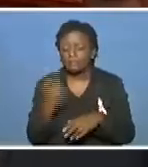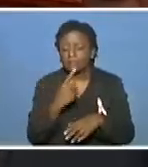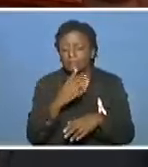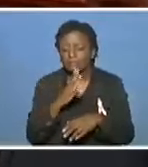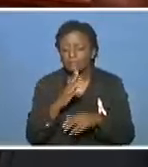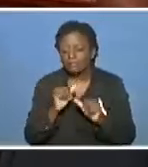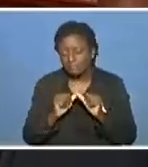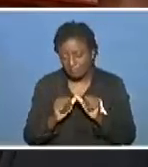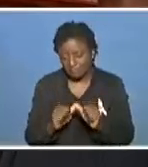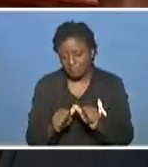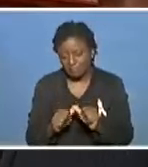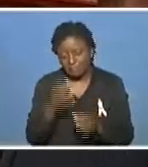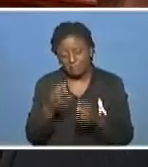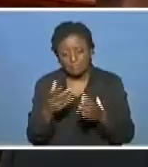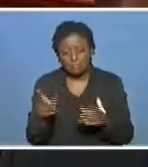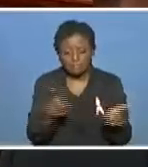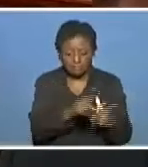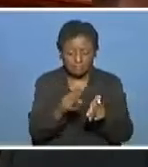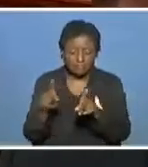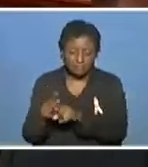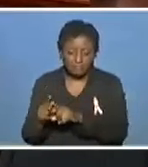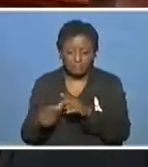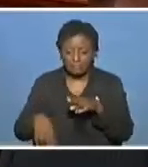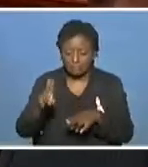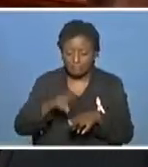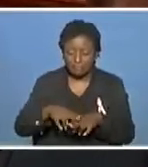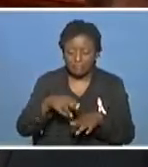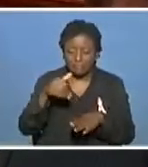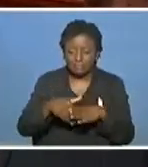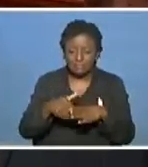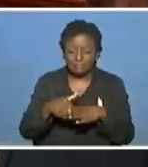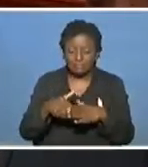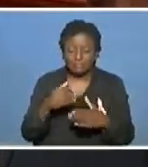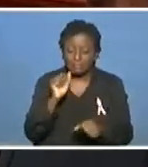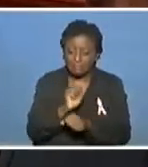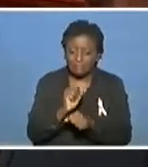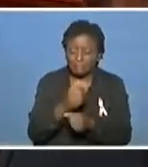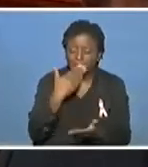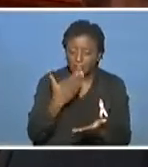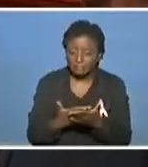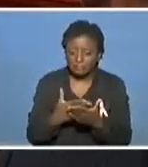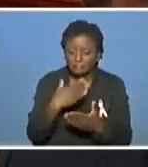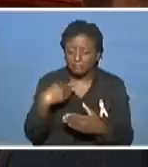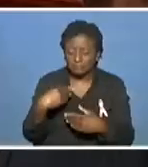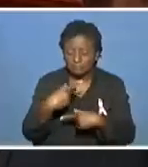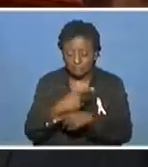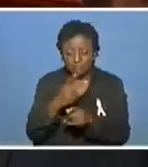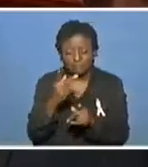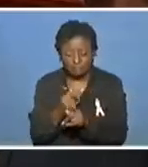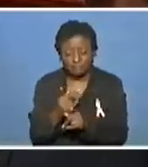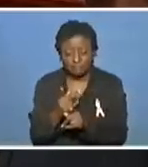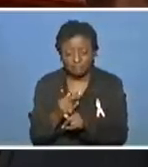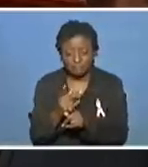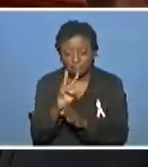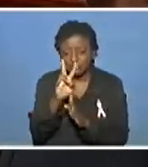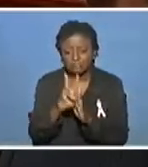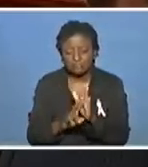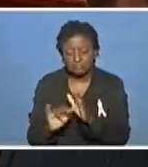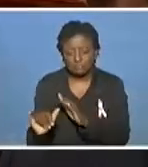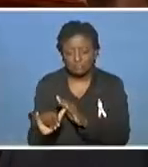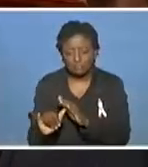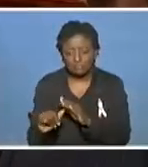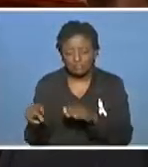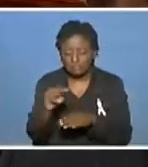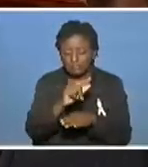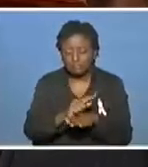corresponding increases in efficiency and productivity. On a national level, our overall